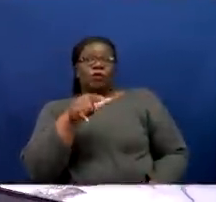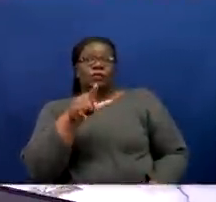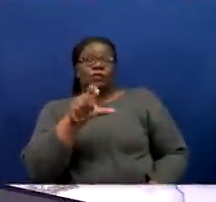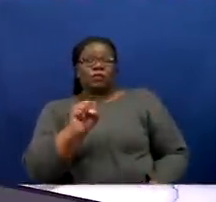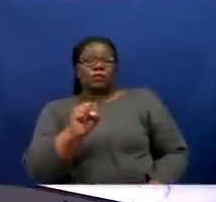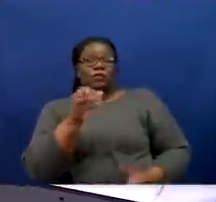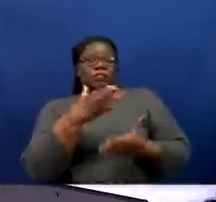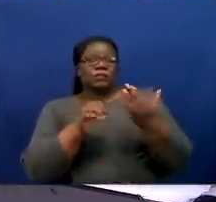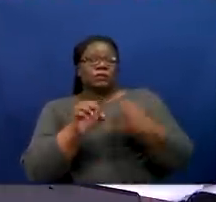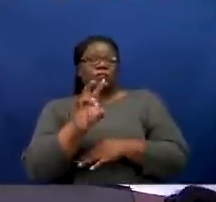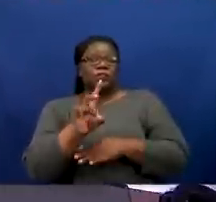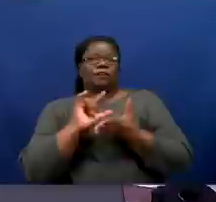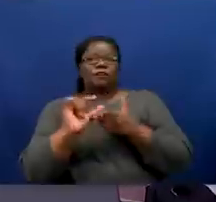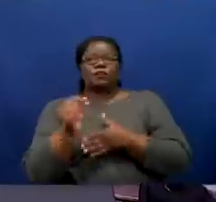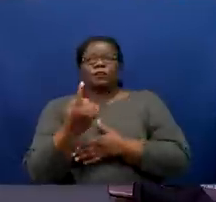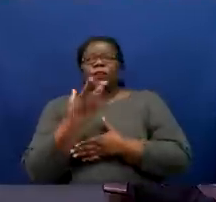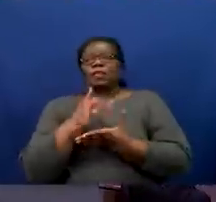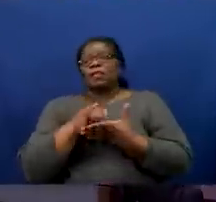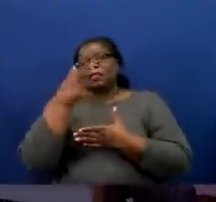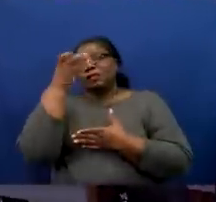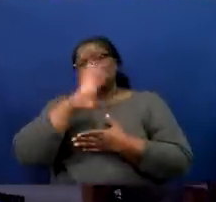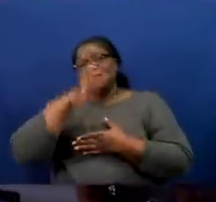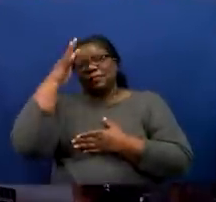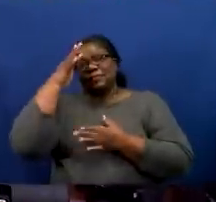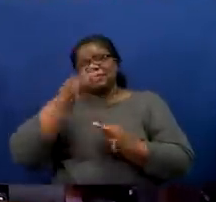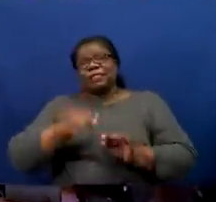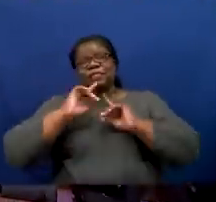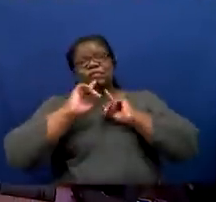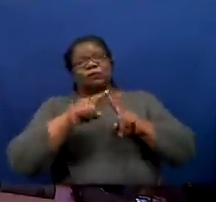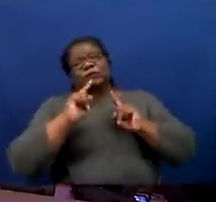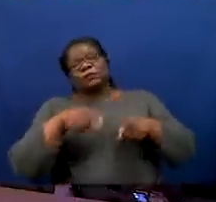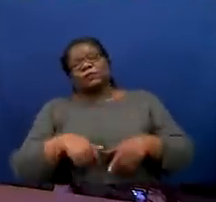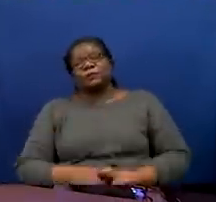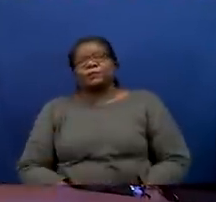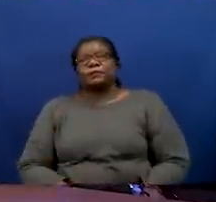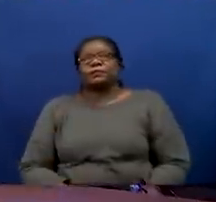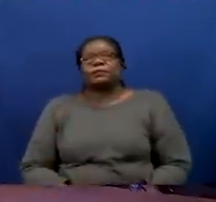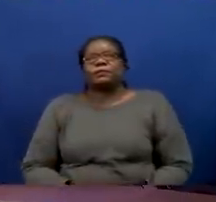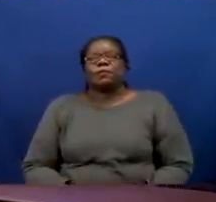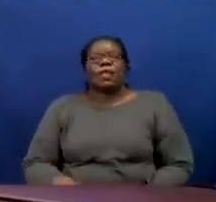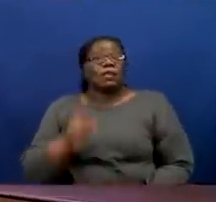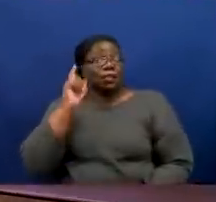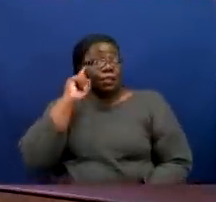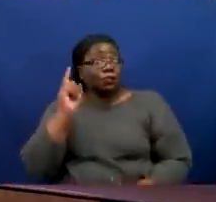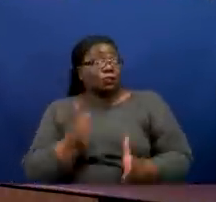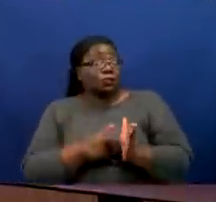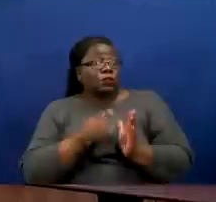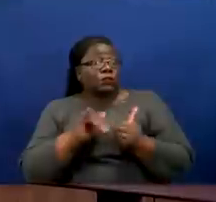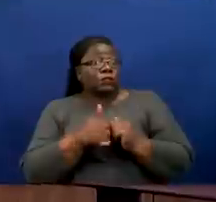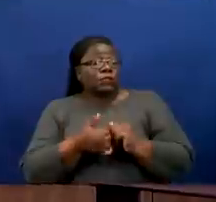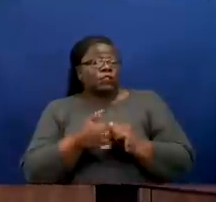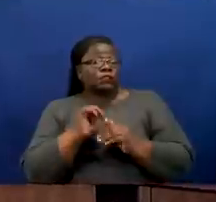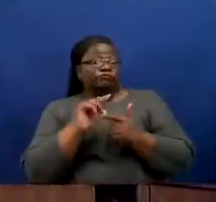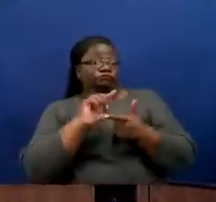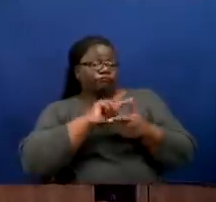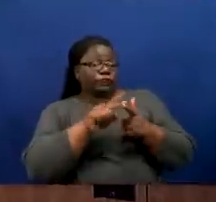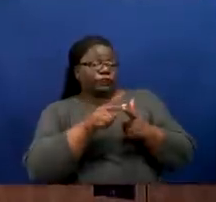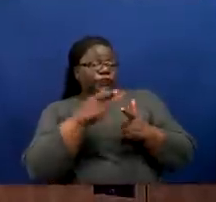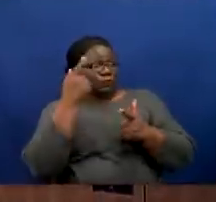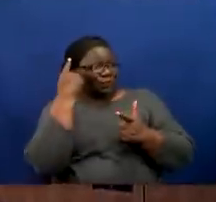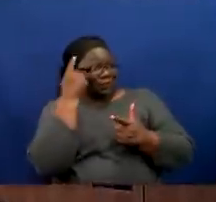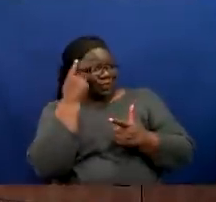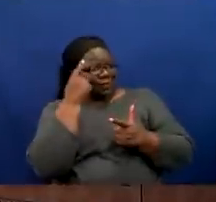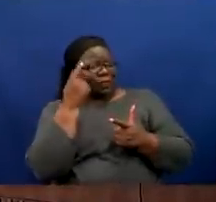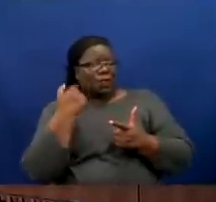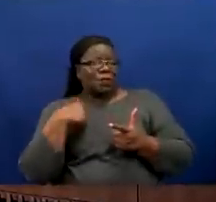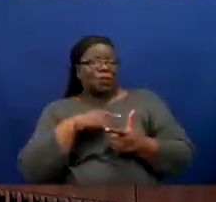at verse 1 that God decides to respond. Now watch how God responds. Two things I raise for your consideration